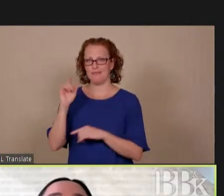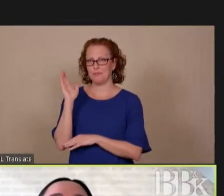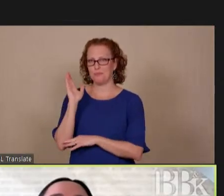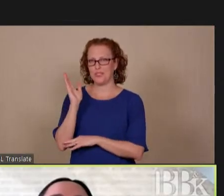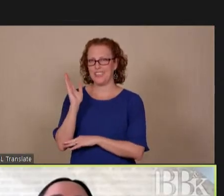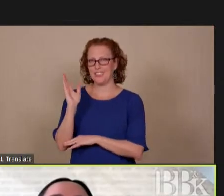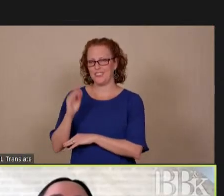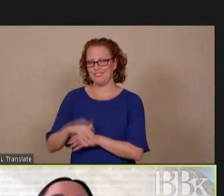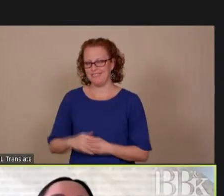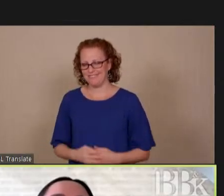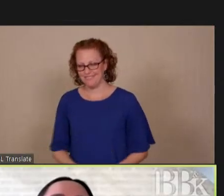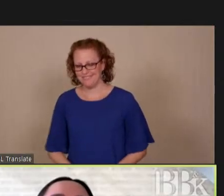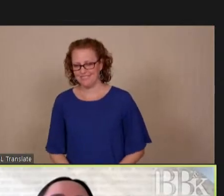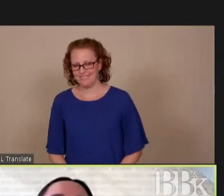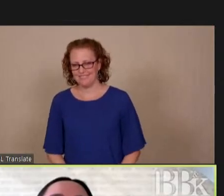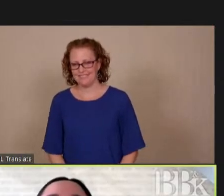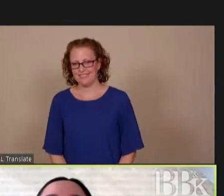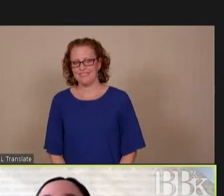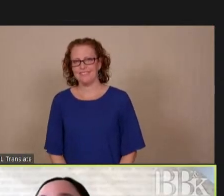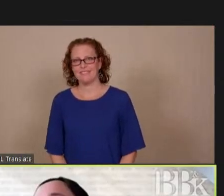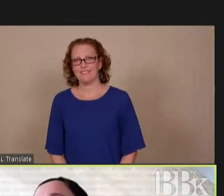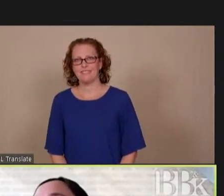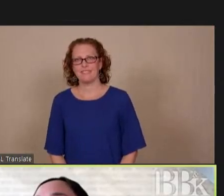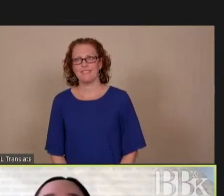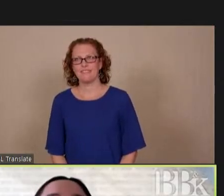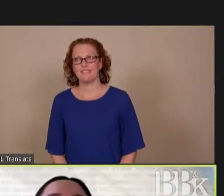the presentation.